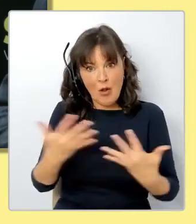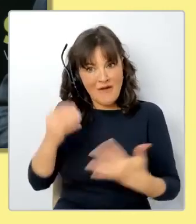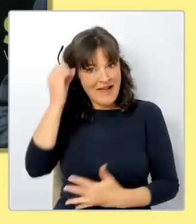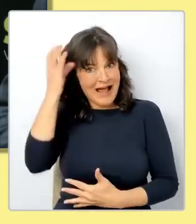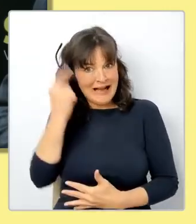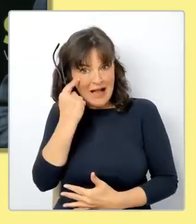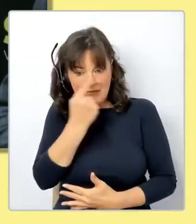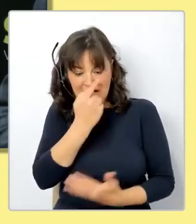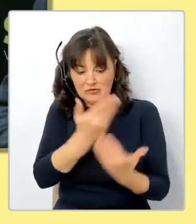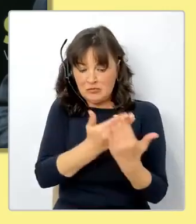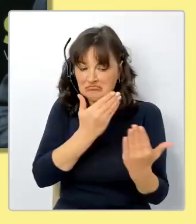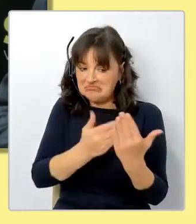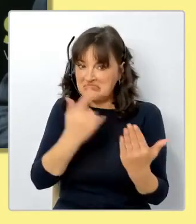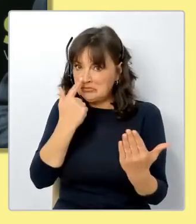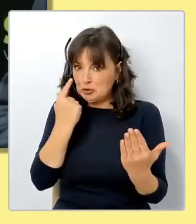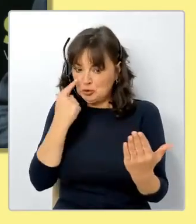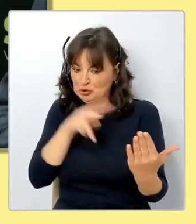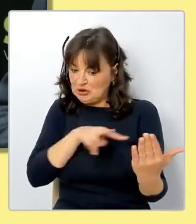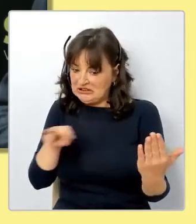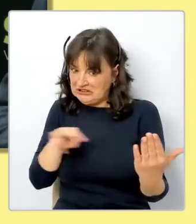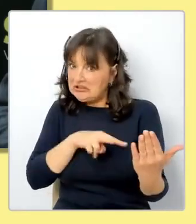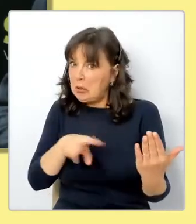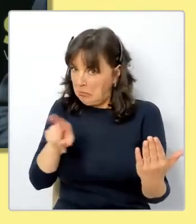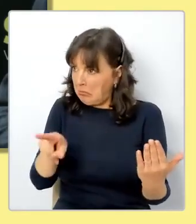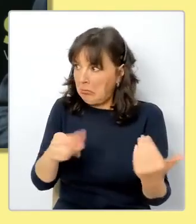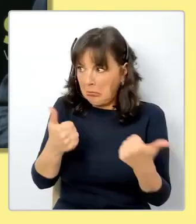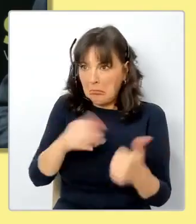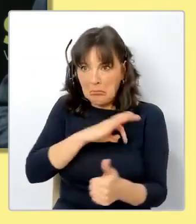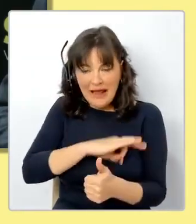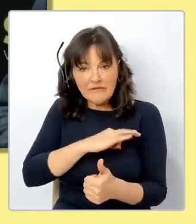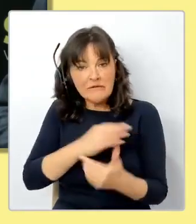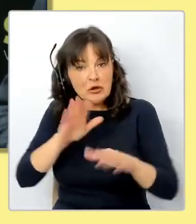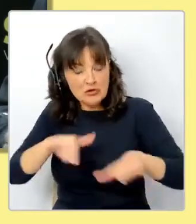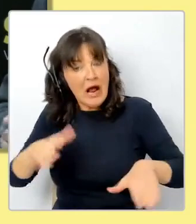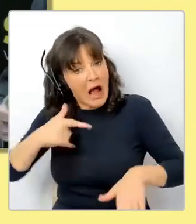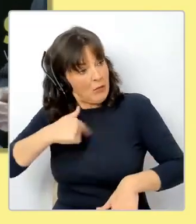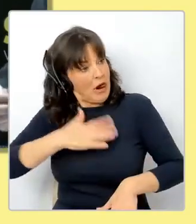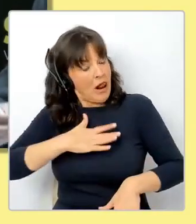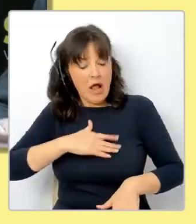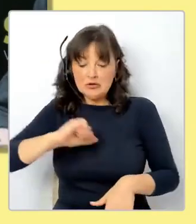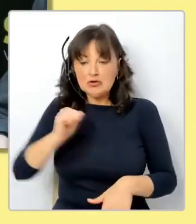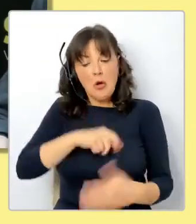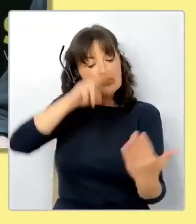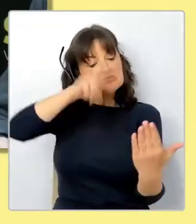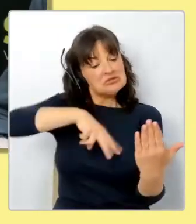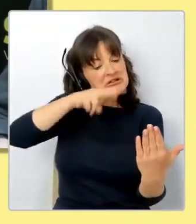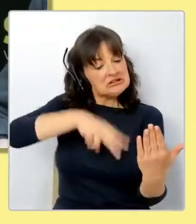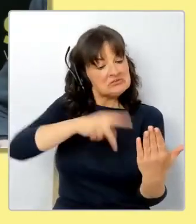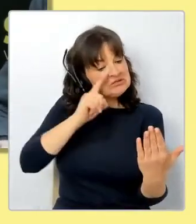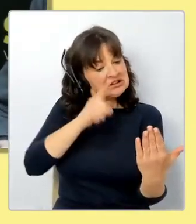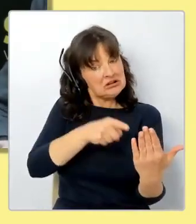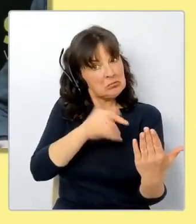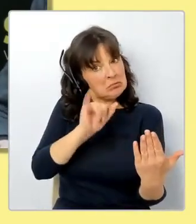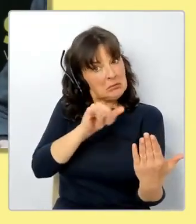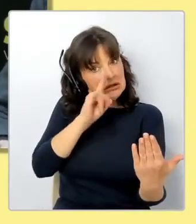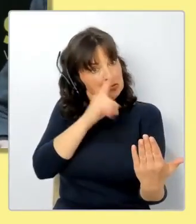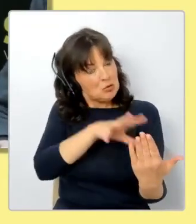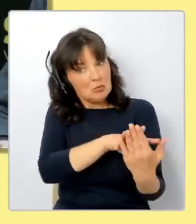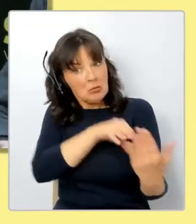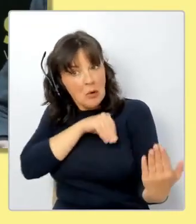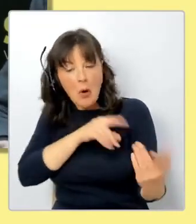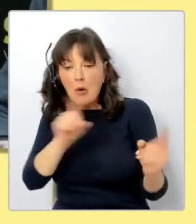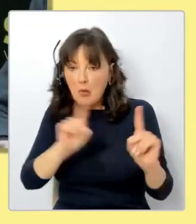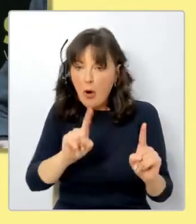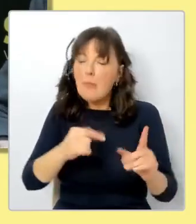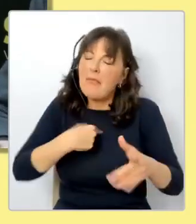also like for Scotland to look at and see if there's something that we can learn there. So yes, my main message would be, let teachers teach